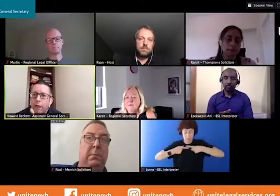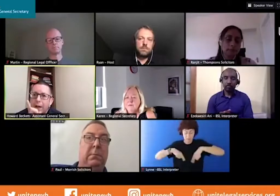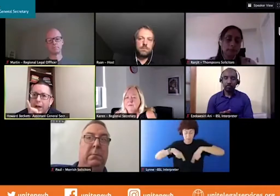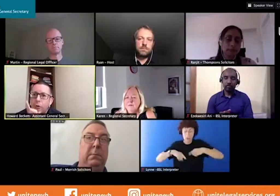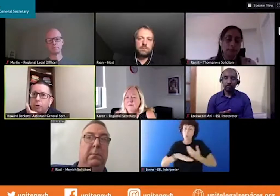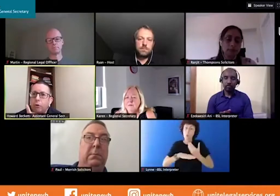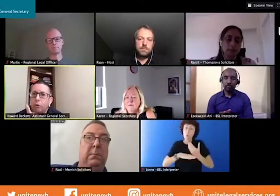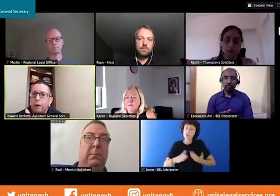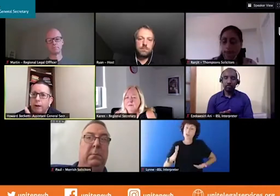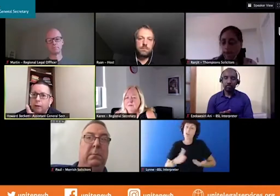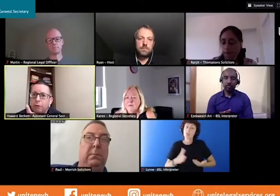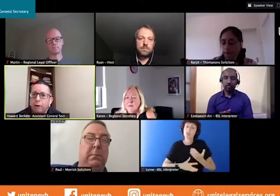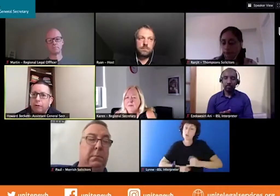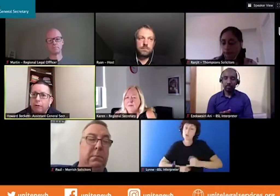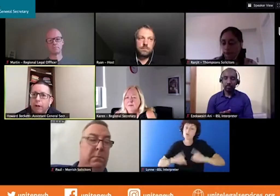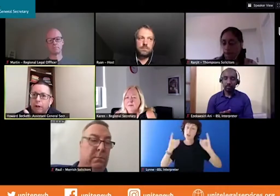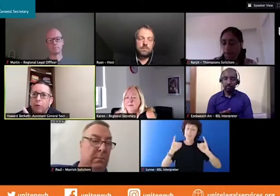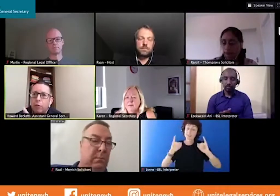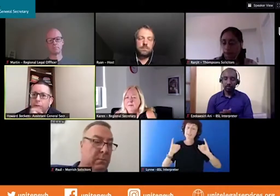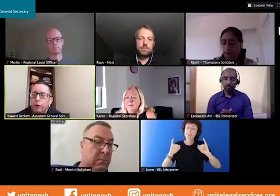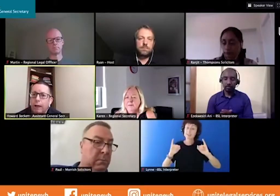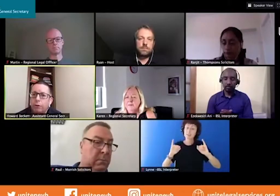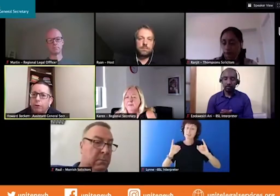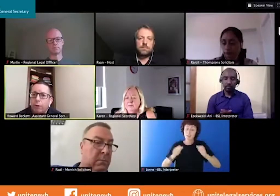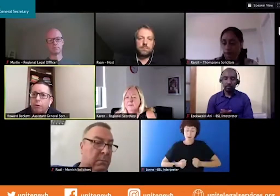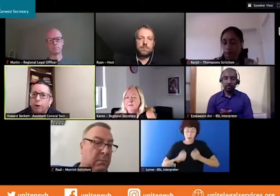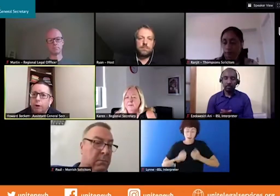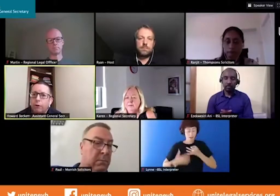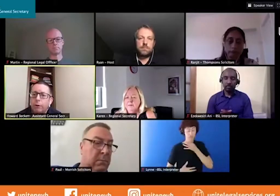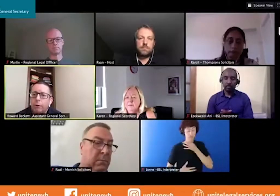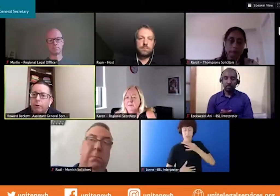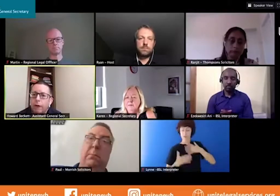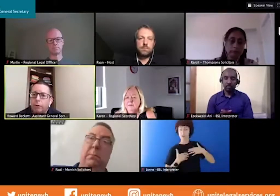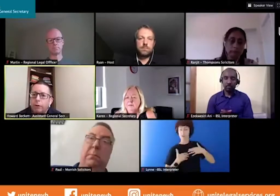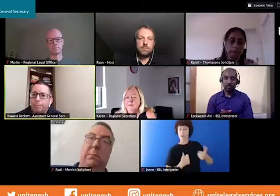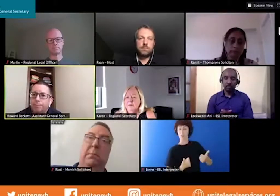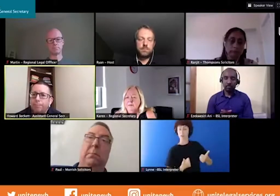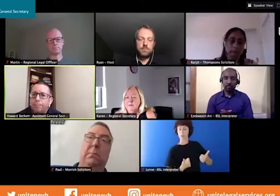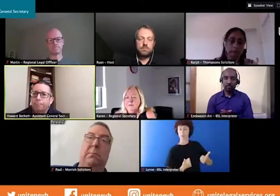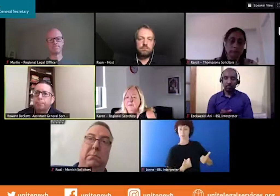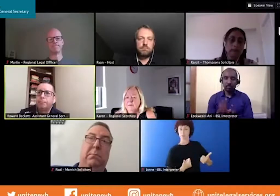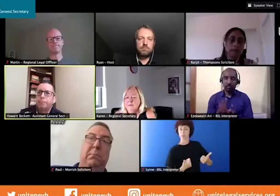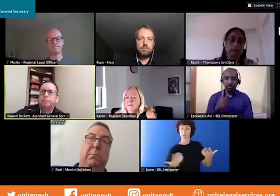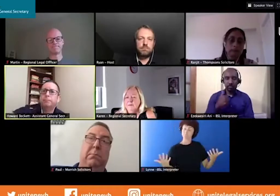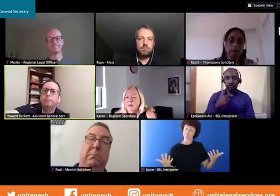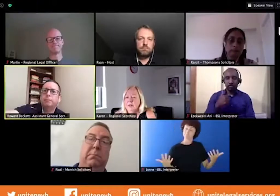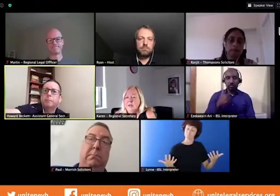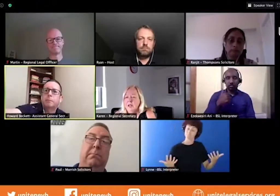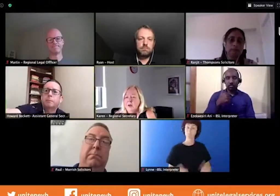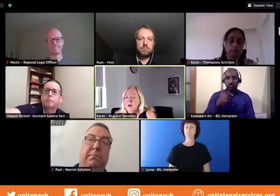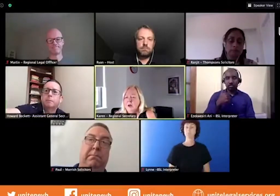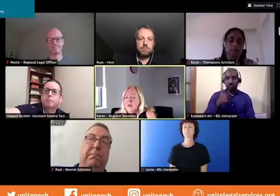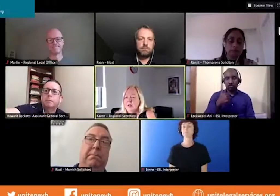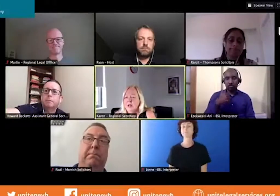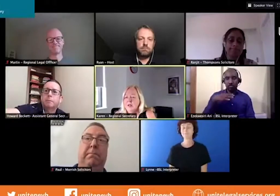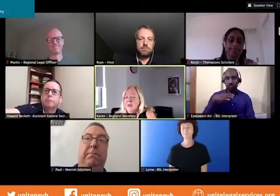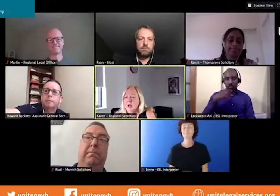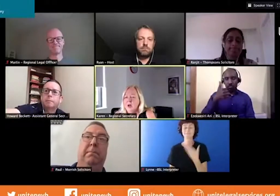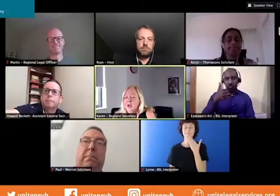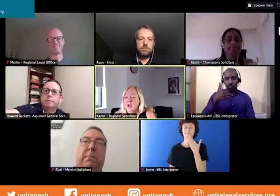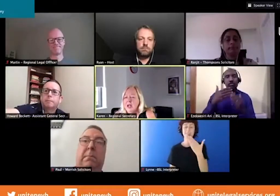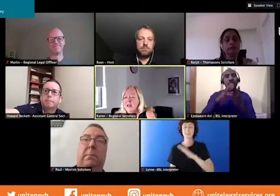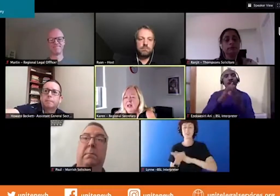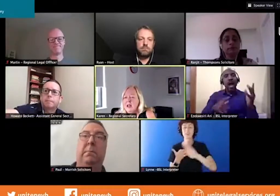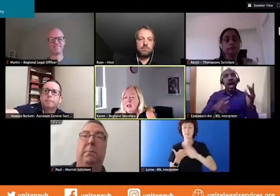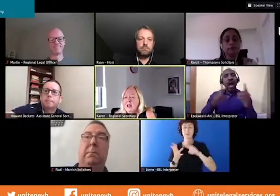at risk in order for the health of others to be looked after. Thank you, Howard. I think we all share every point